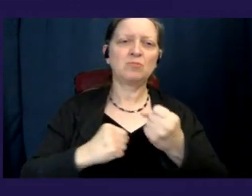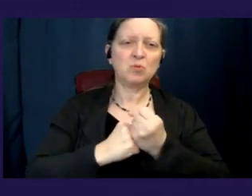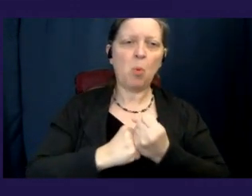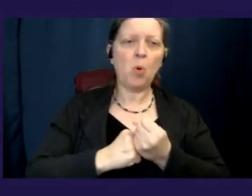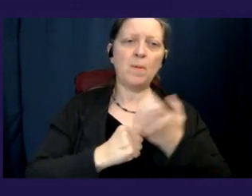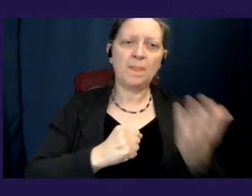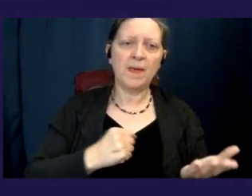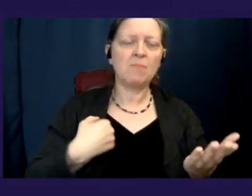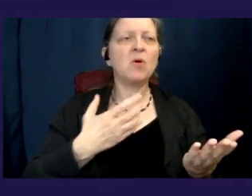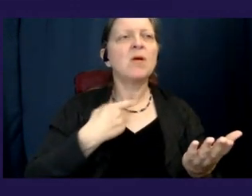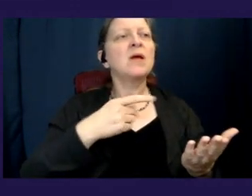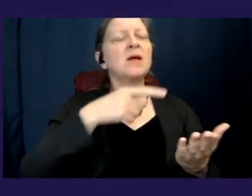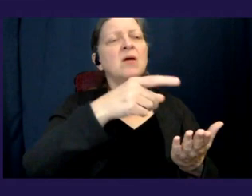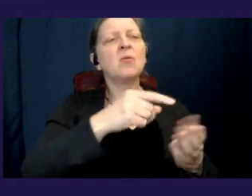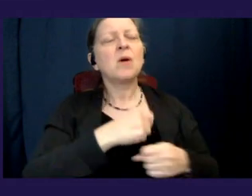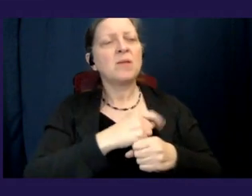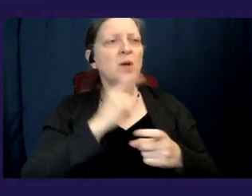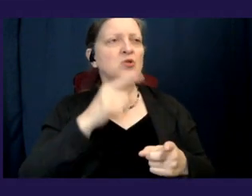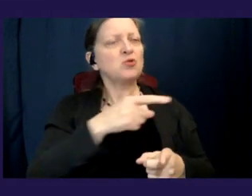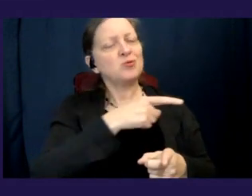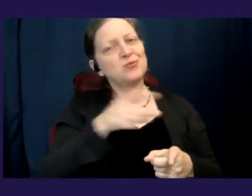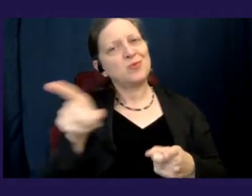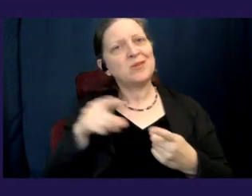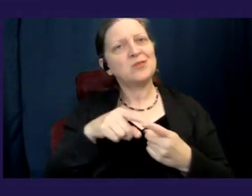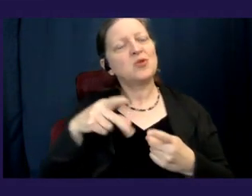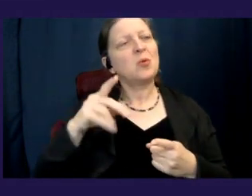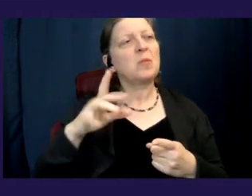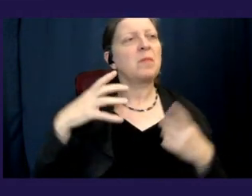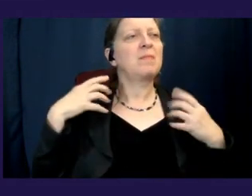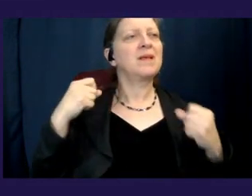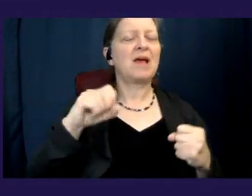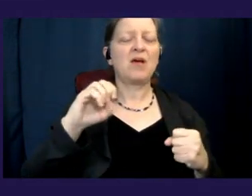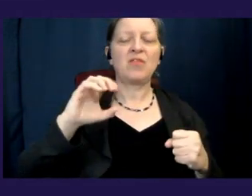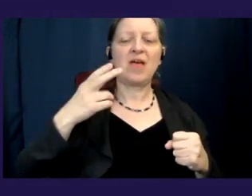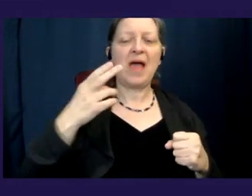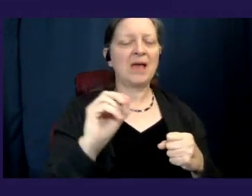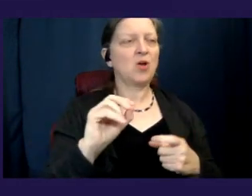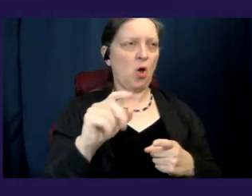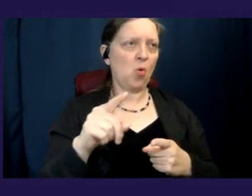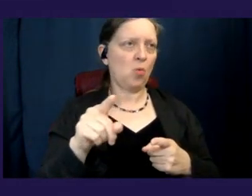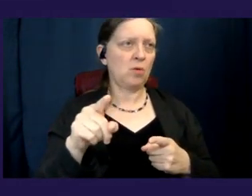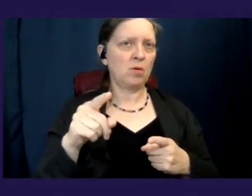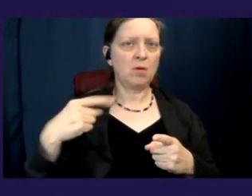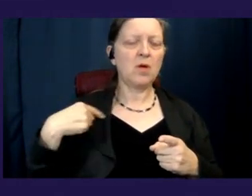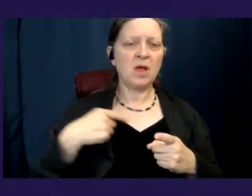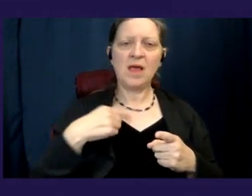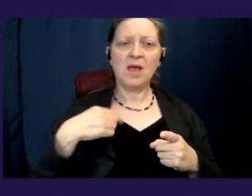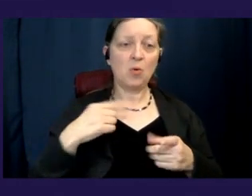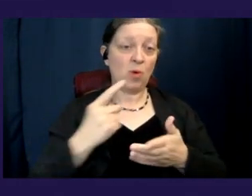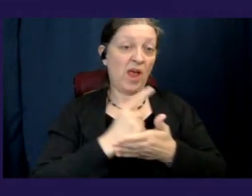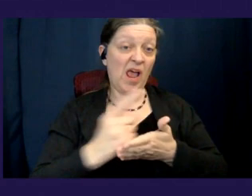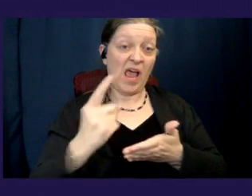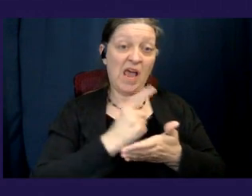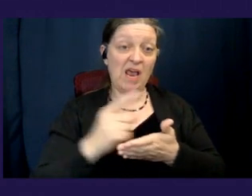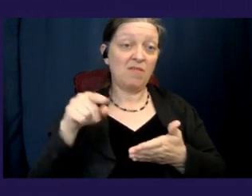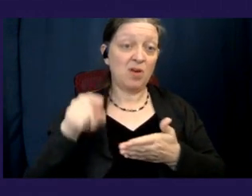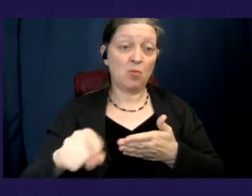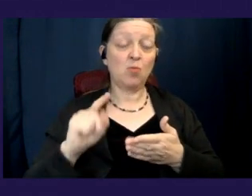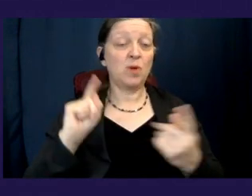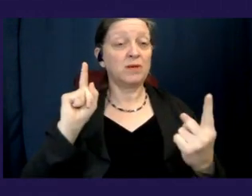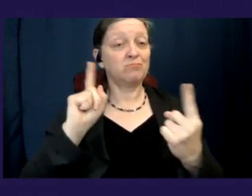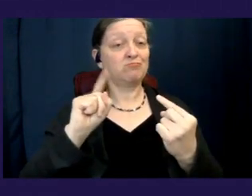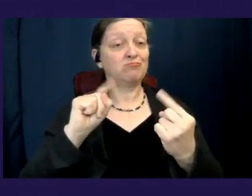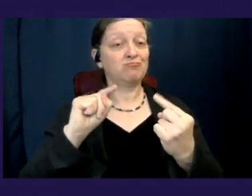public health echo, where we have like two-way conversation with every single, like we had echoes with our population every single week where people could ask two-way questions. It was